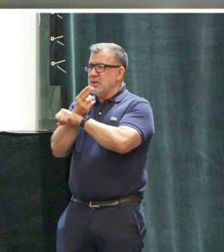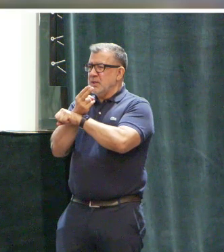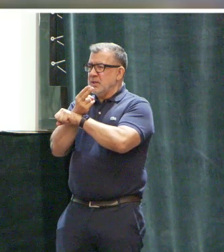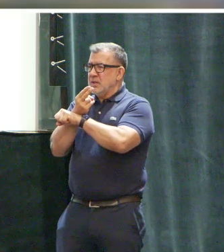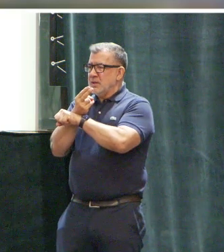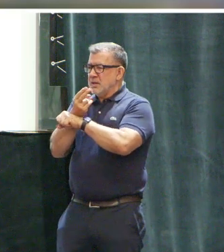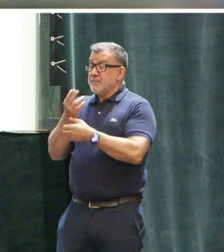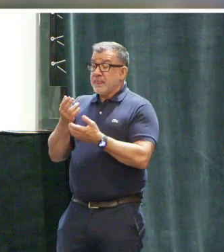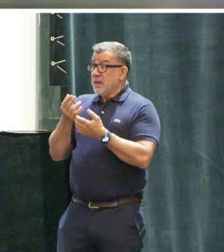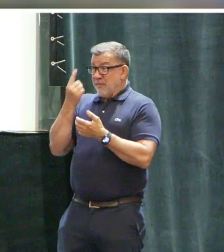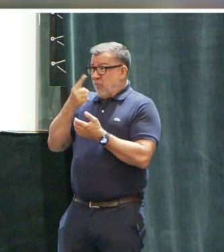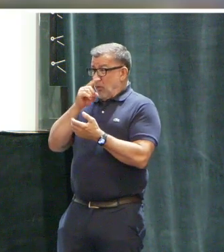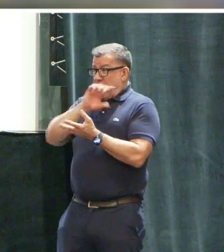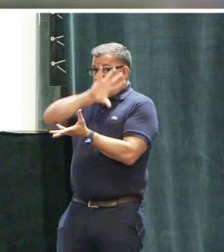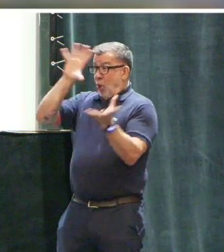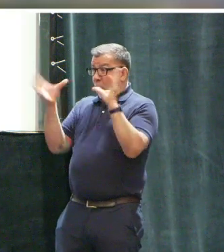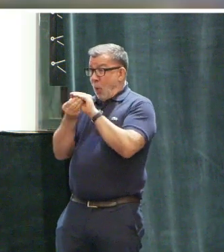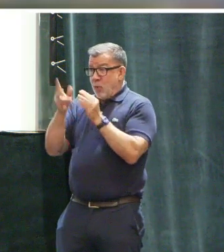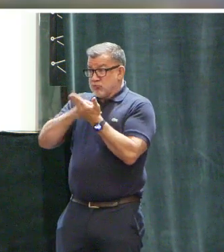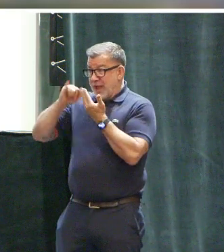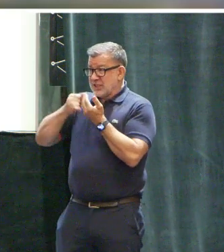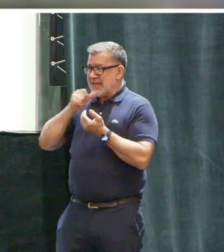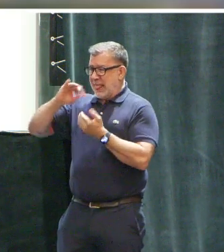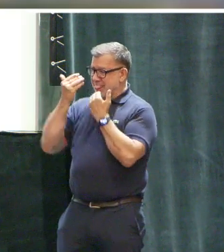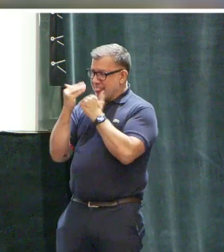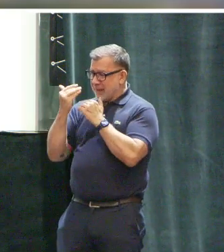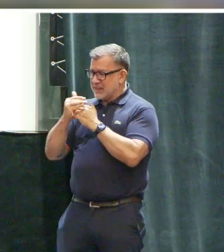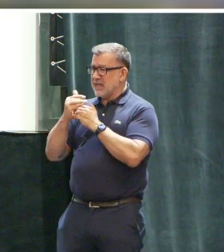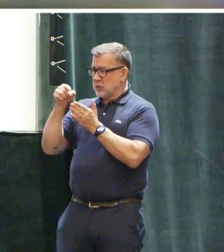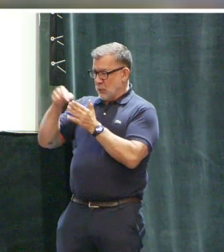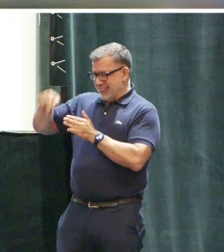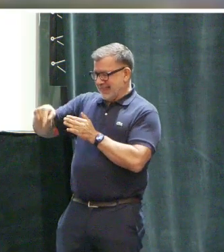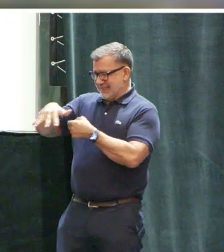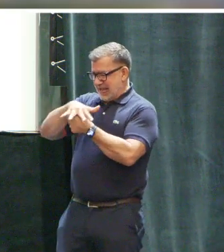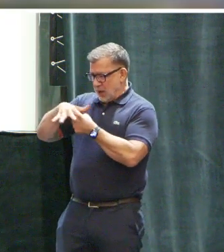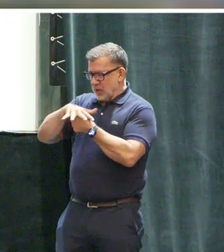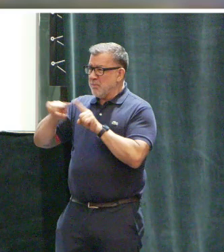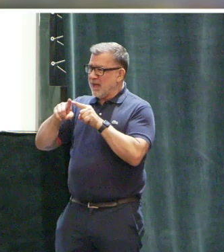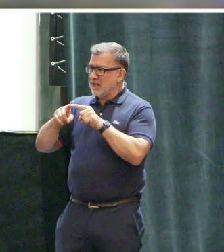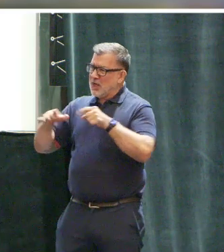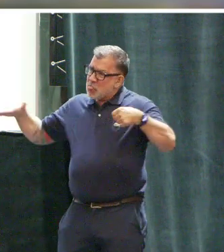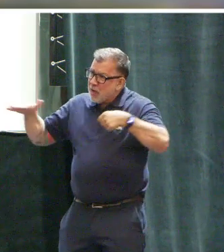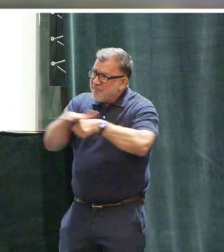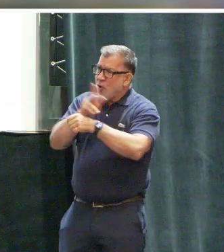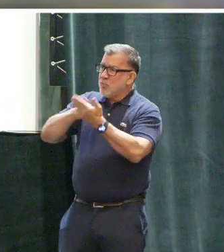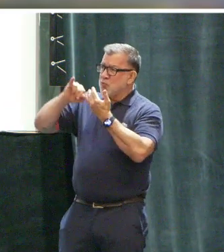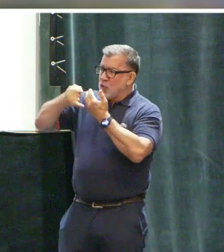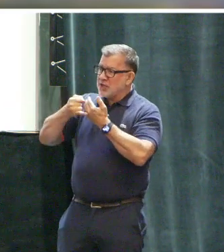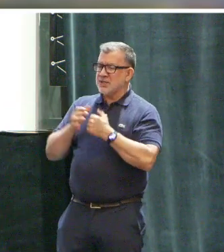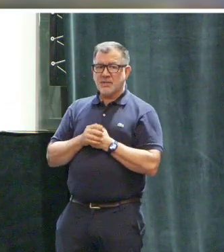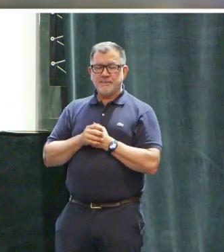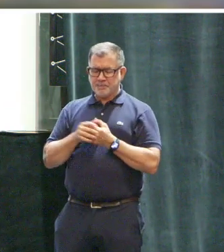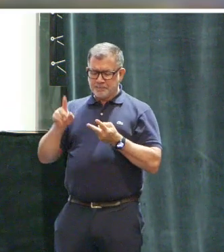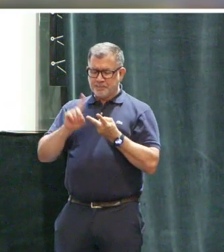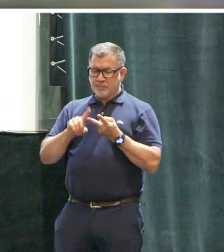like that in the whole project, not limited to just Brookfield area, but throughout. When we took stone walls, there